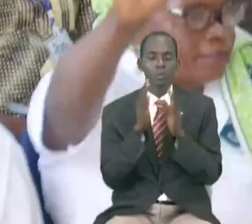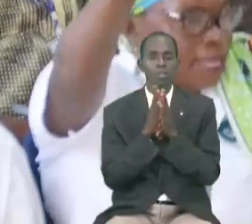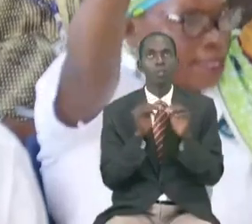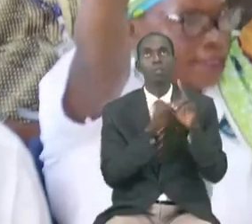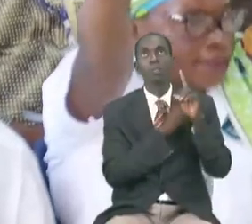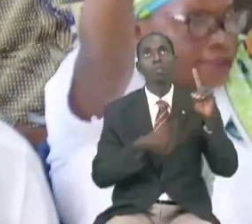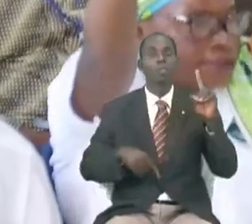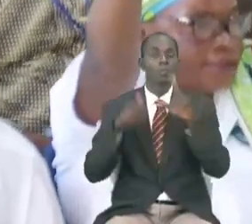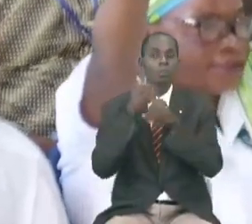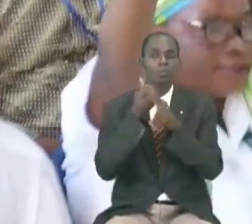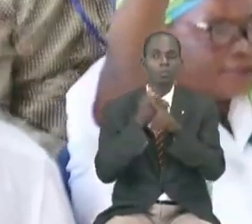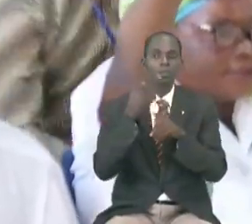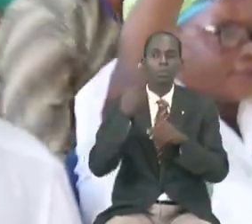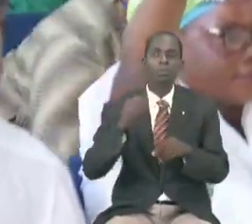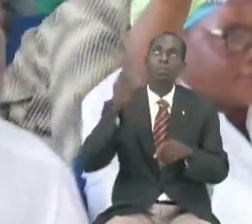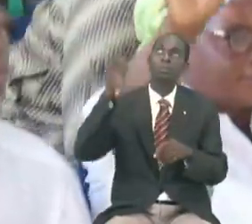name. Amen.